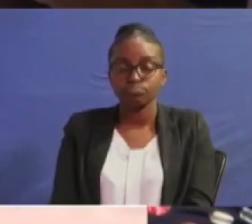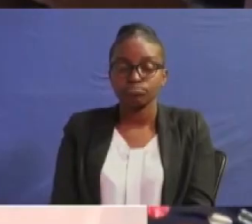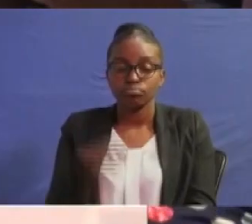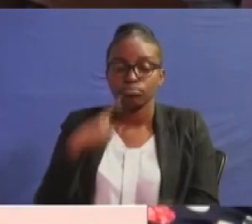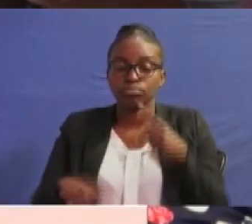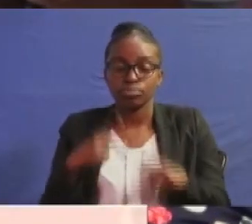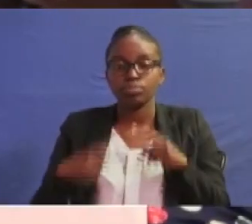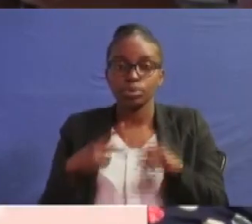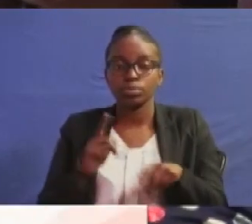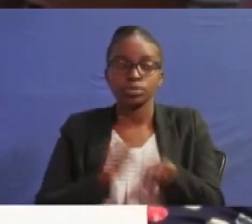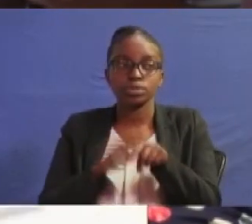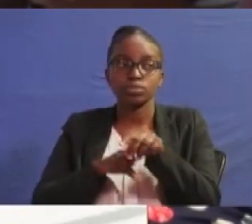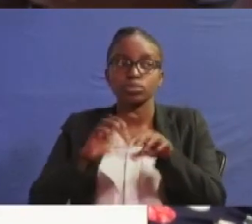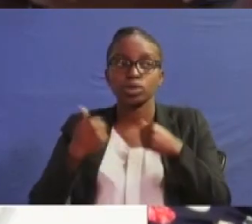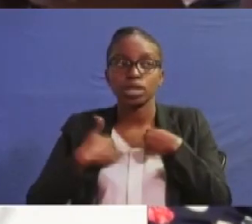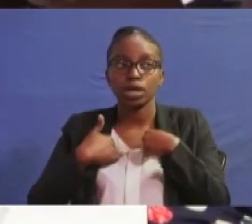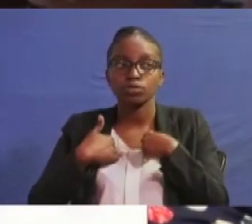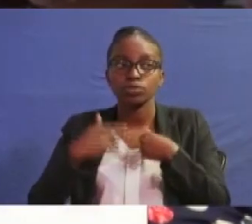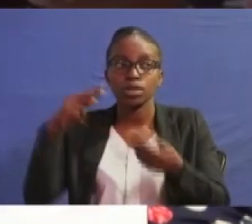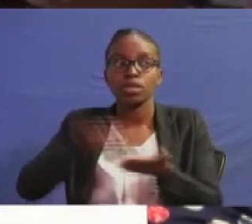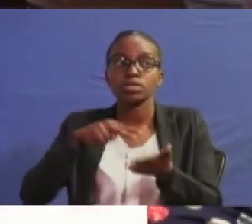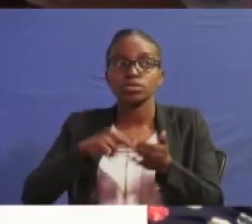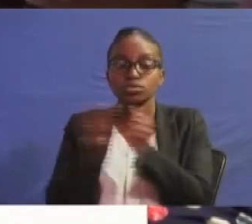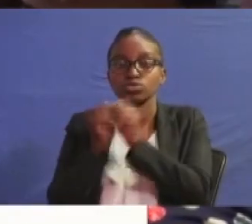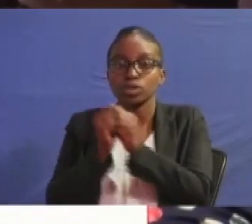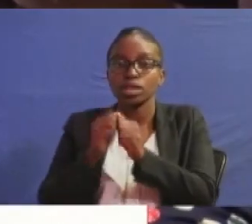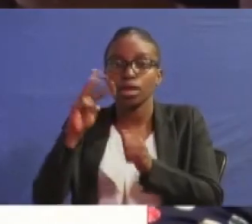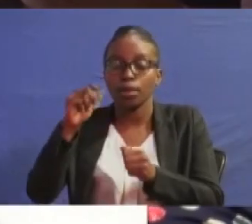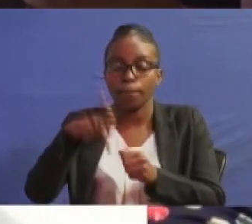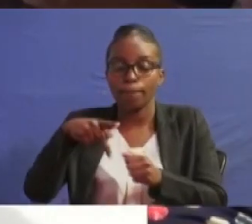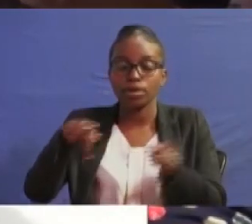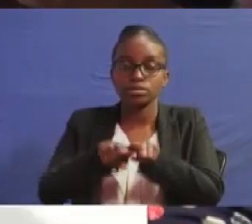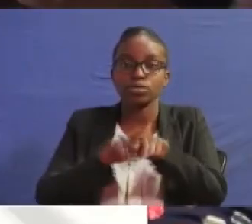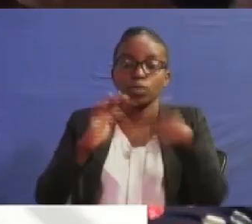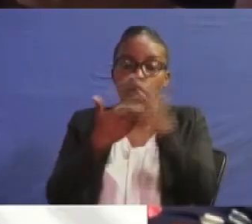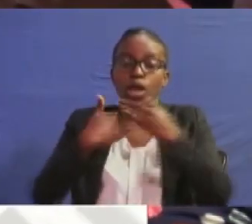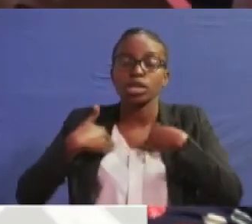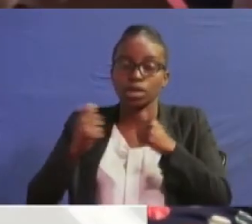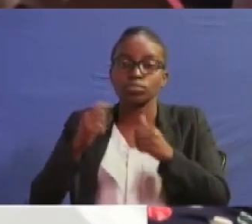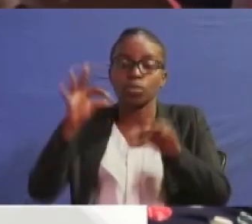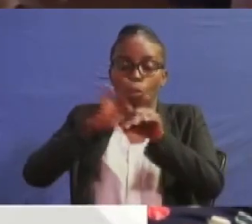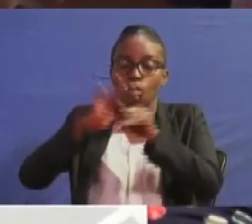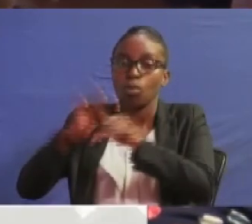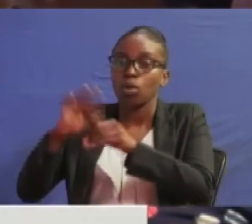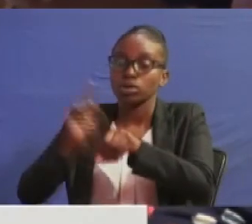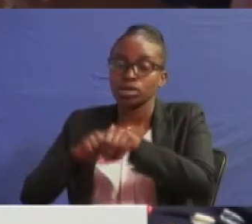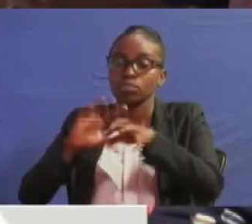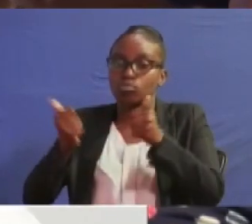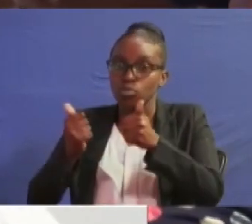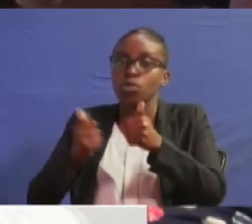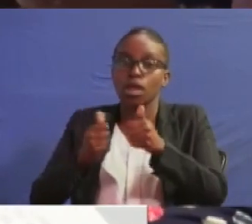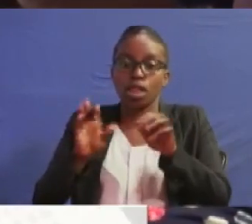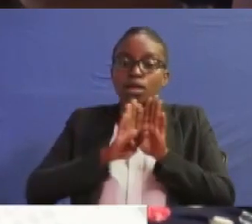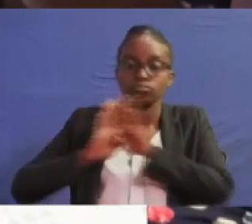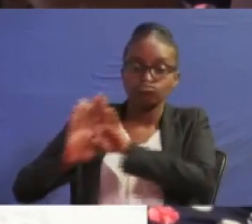East, we stand together with our MP. He has our mandate. Ile kura alipiga kama MP ya kutoa Deputy